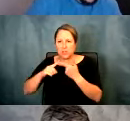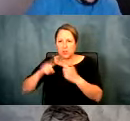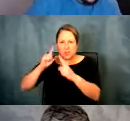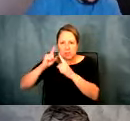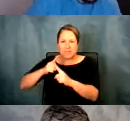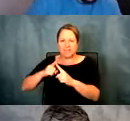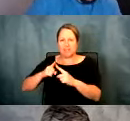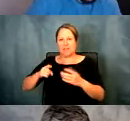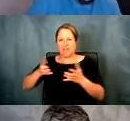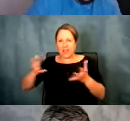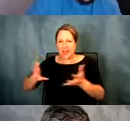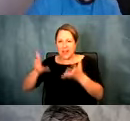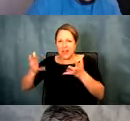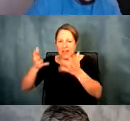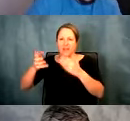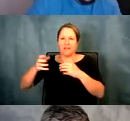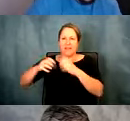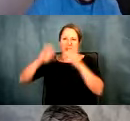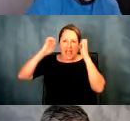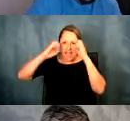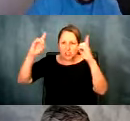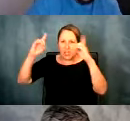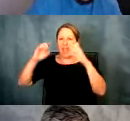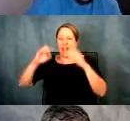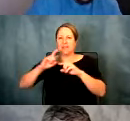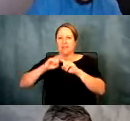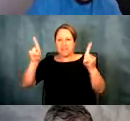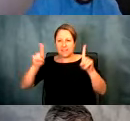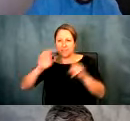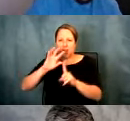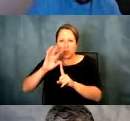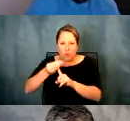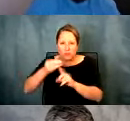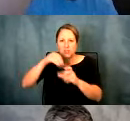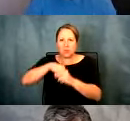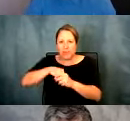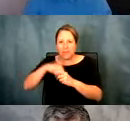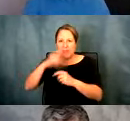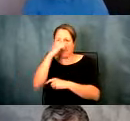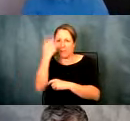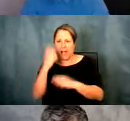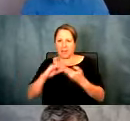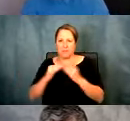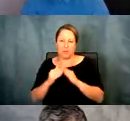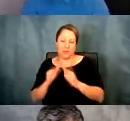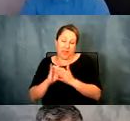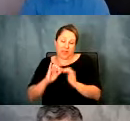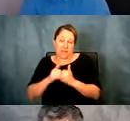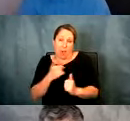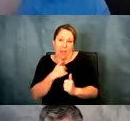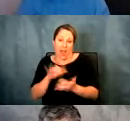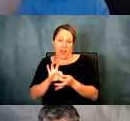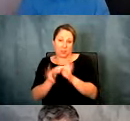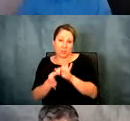any differences in terms of, you know, different cultures within the Black community? That's how I interpret this question.